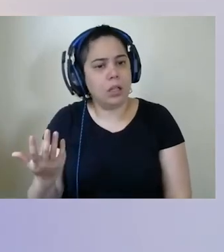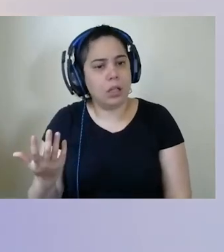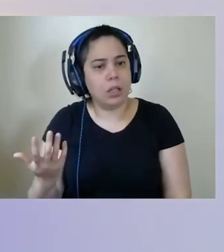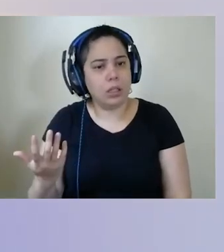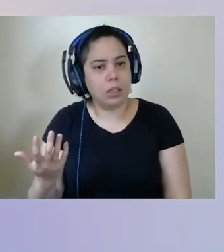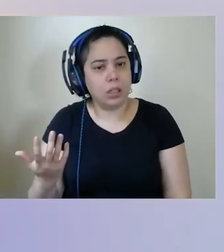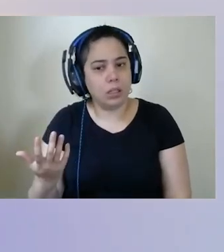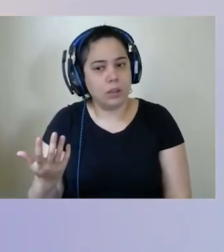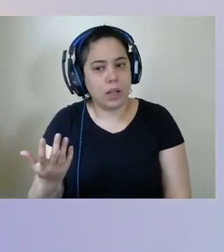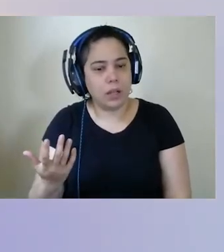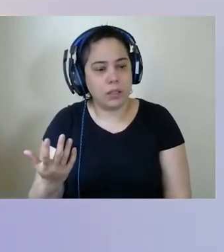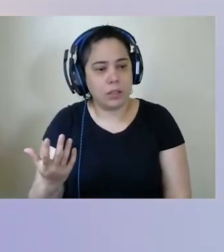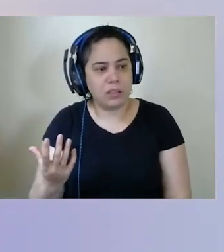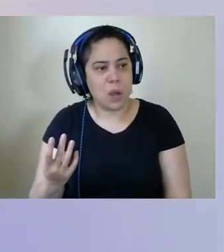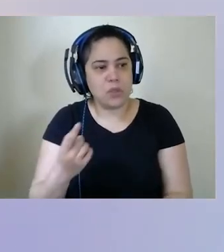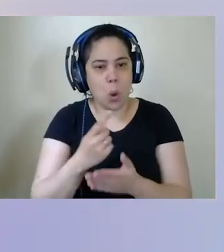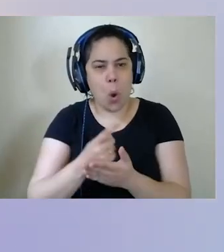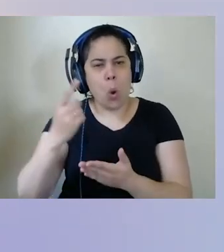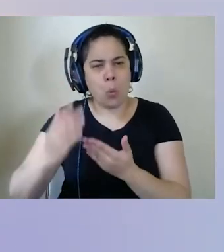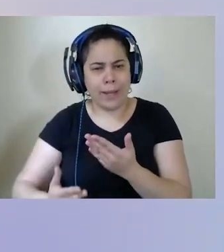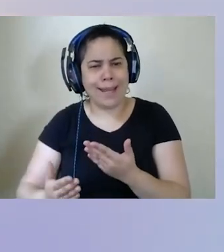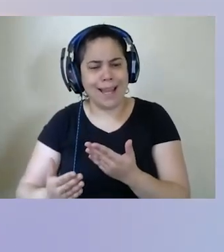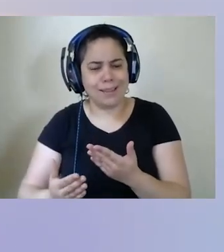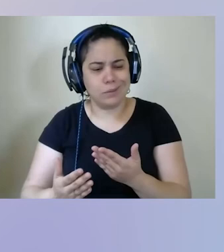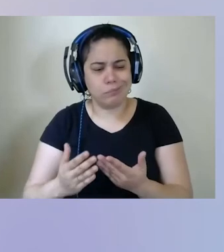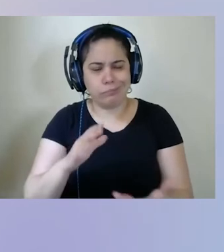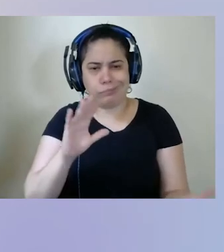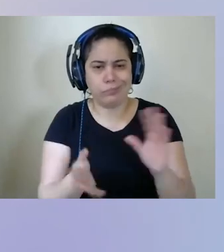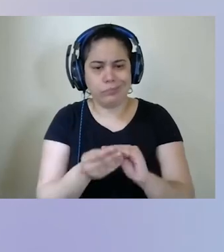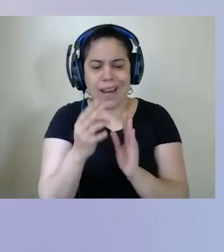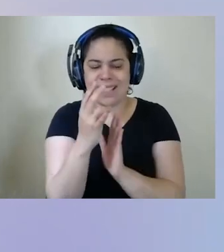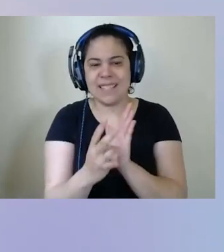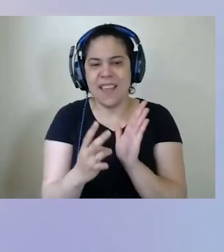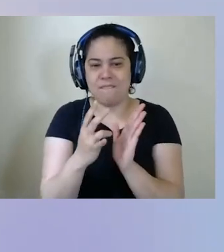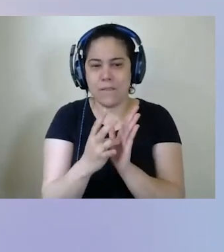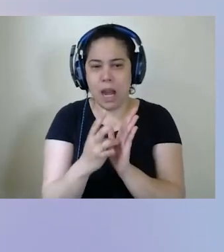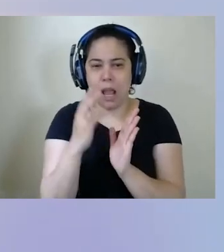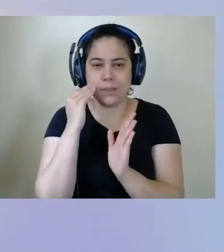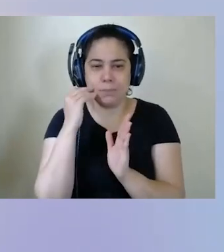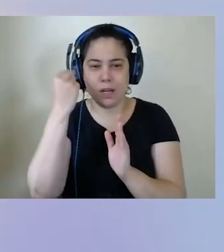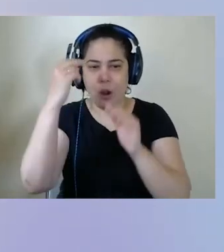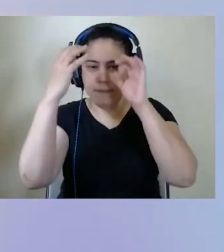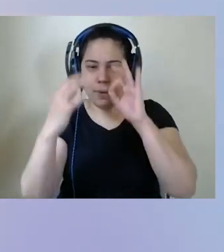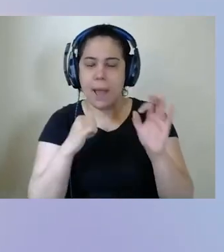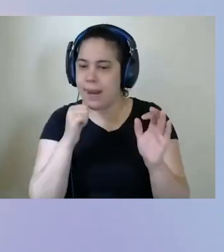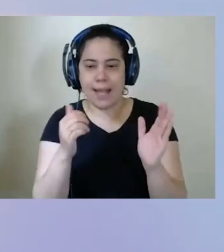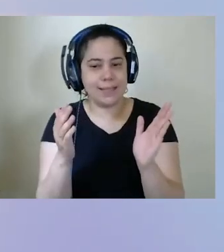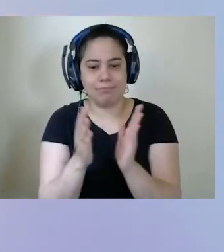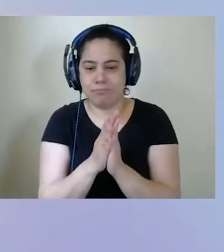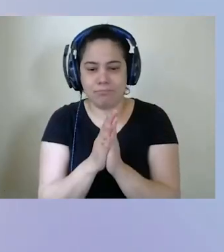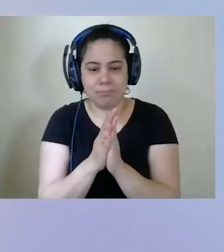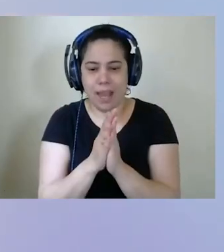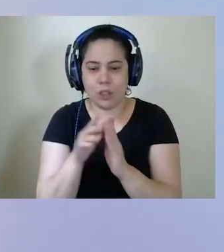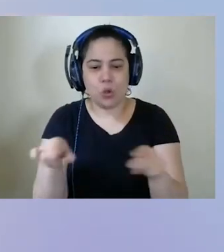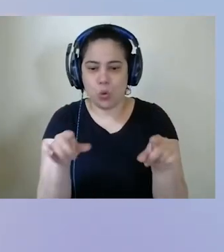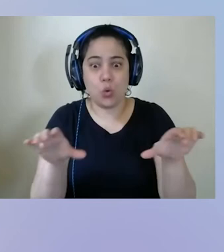over a weekend, about 7 hours of neurofeedback. As I've said to many of you who've heard this before, I'm not recommending you do this.